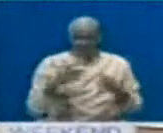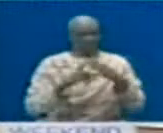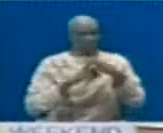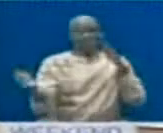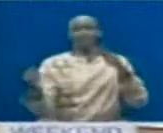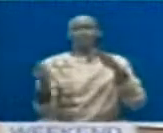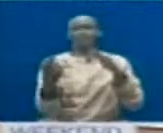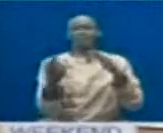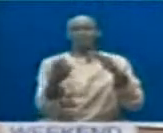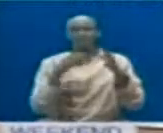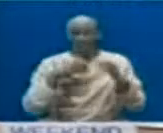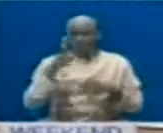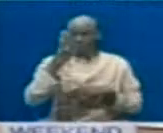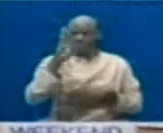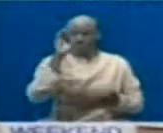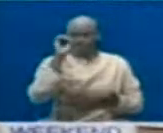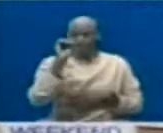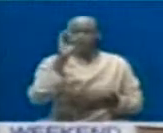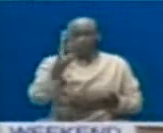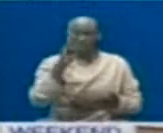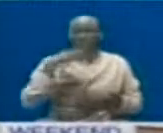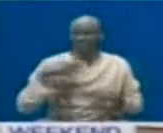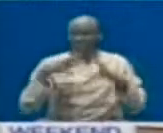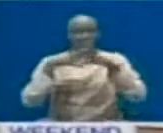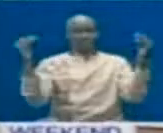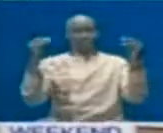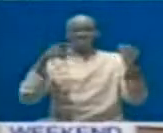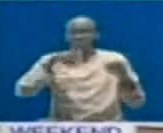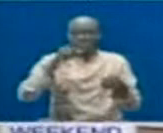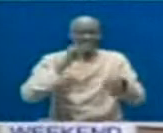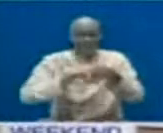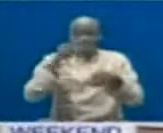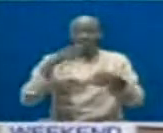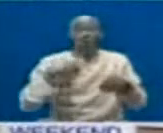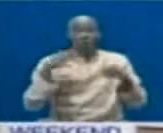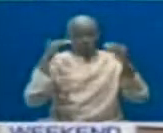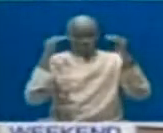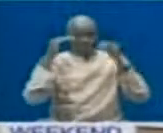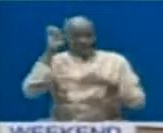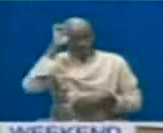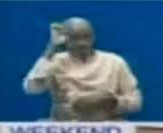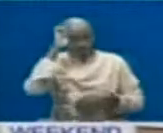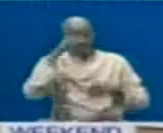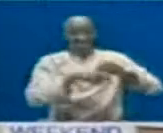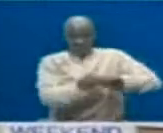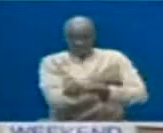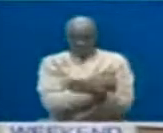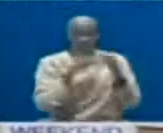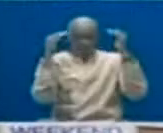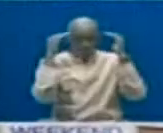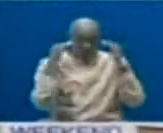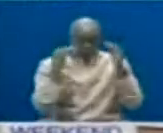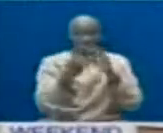appearance. Bob Harrison Owich vanished into thin air just minutes after leaving the Eldoret Chief Magistrate's Court